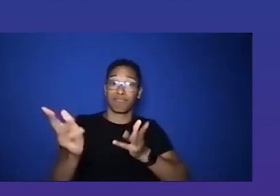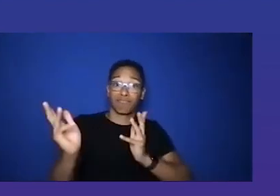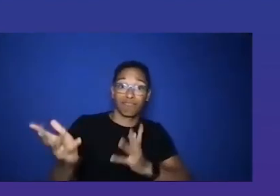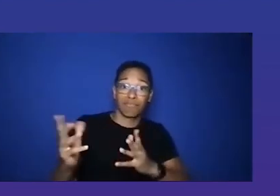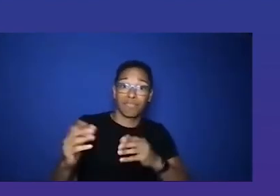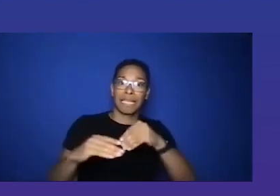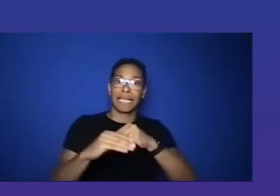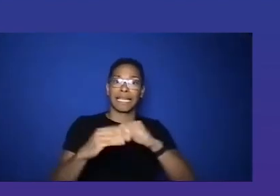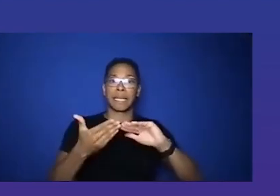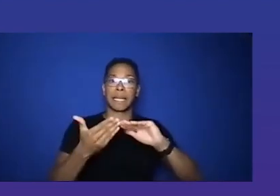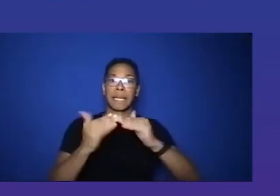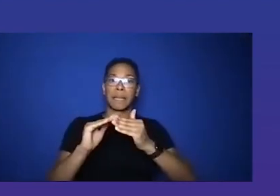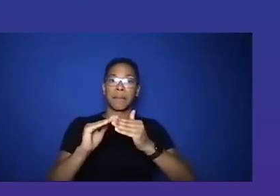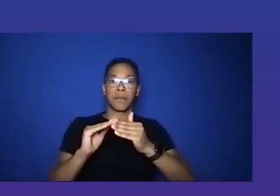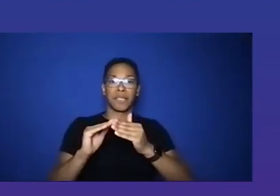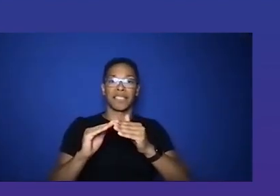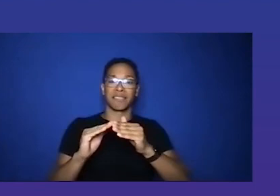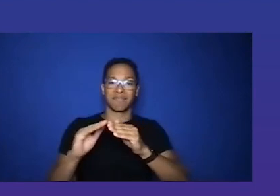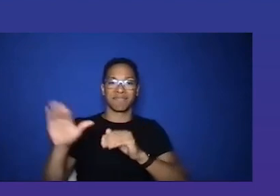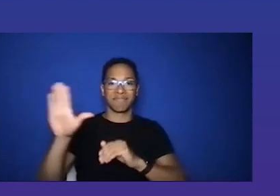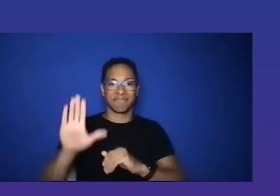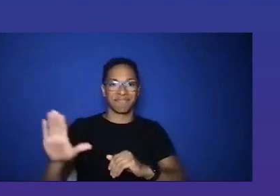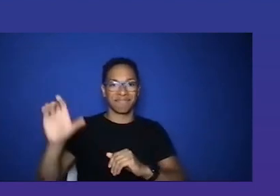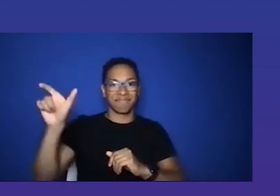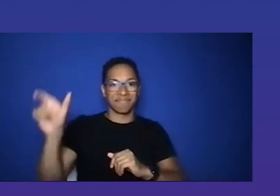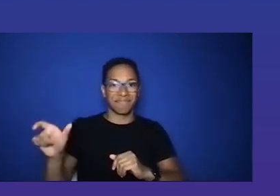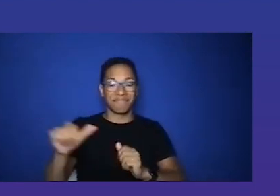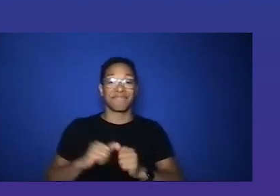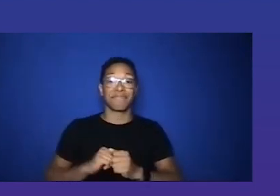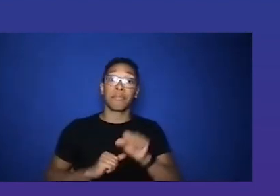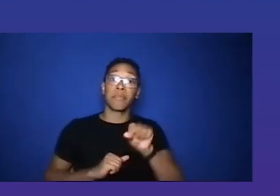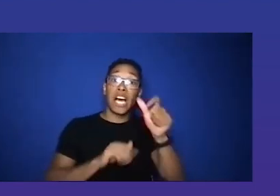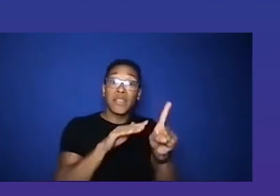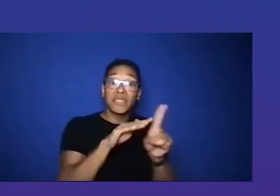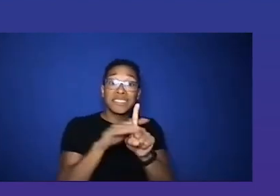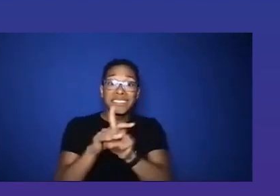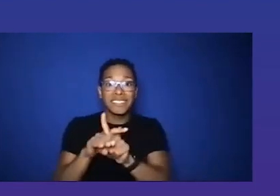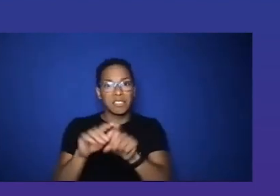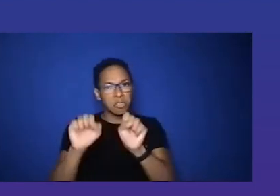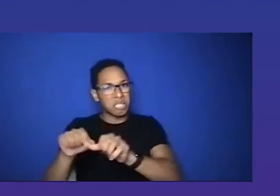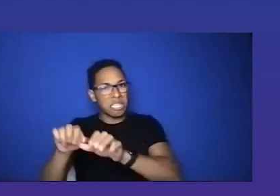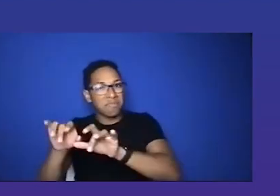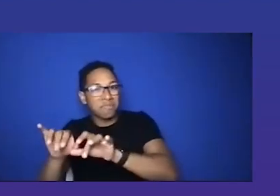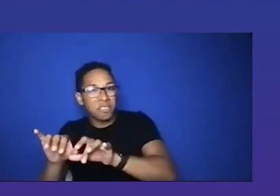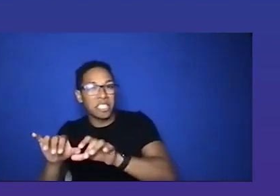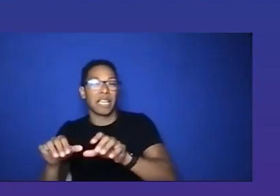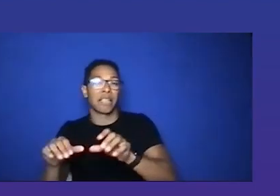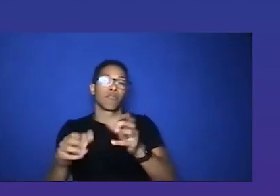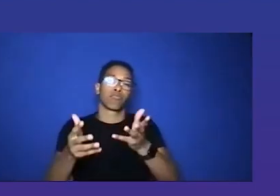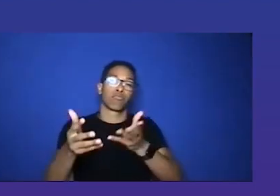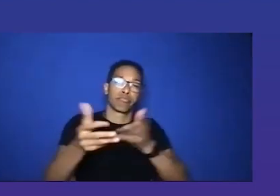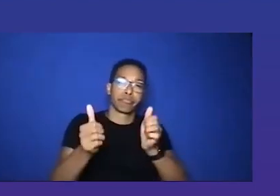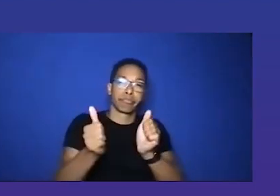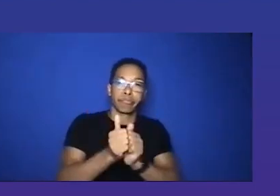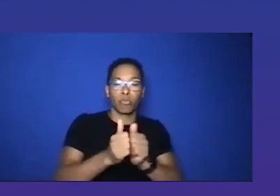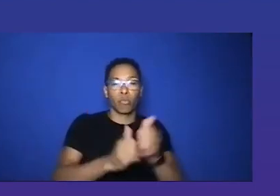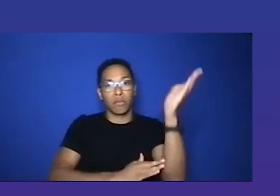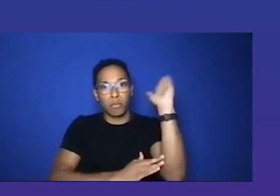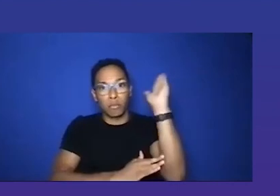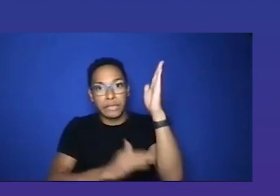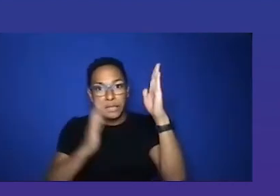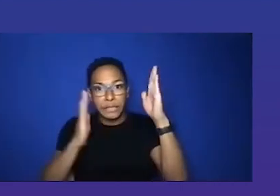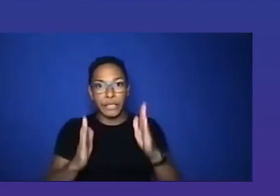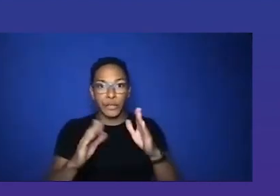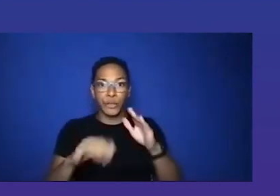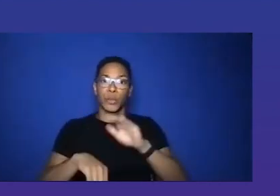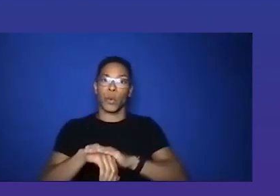community section. You can message other attendees and engage with the symposium thematic guides in the digital program book,